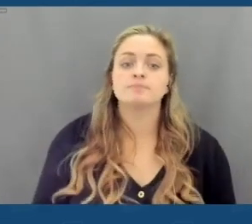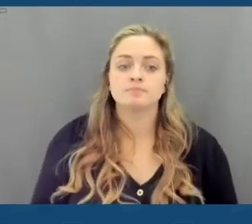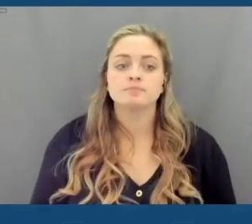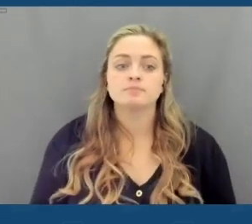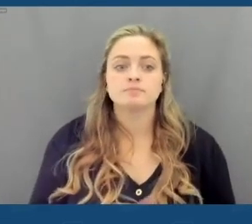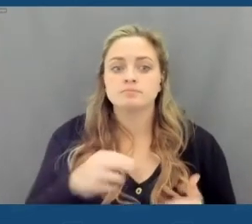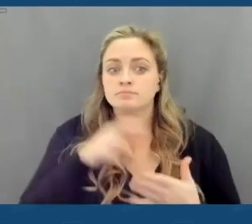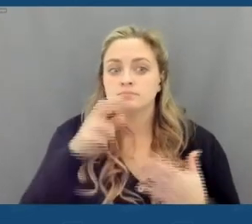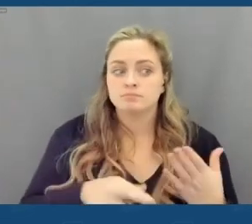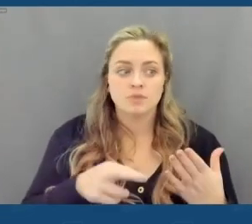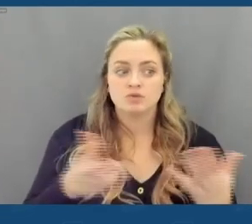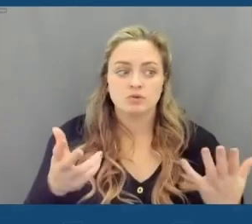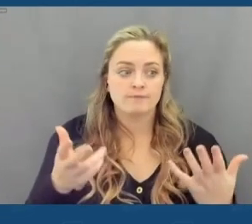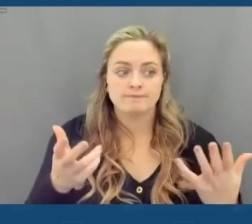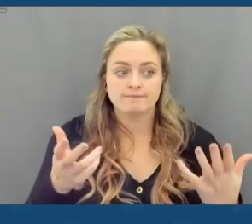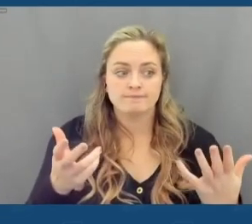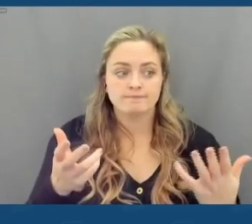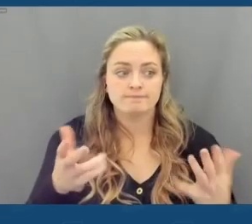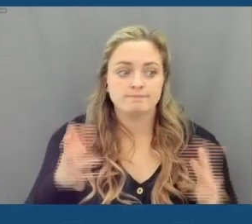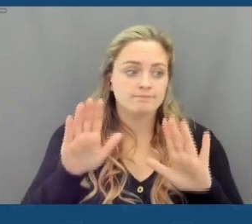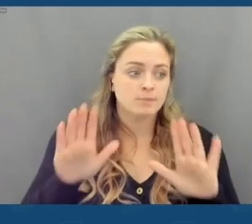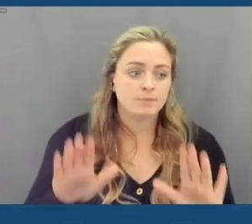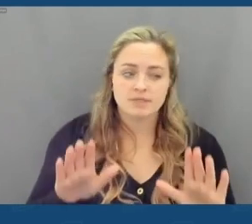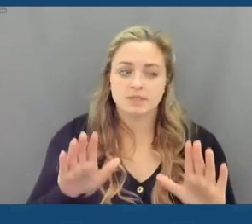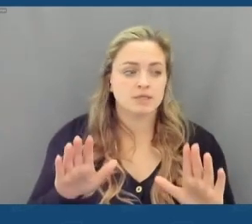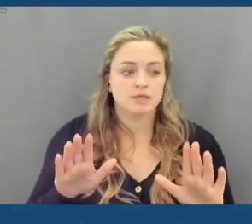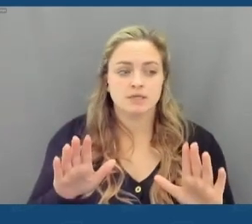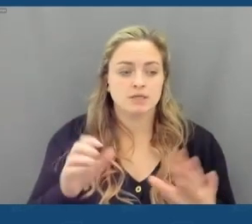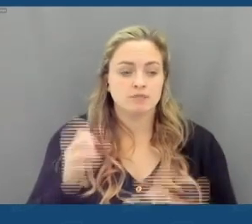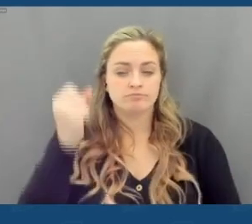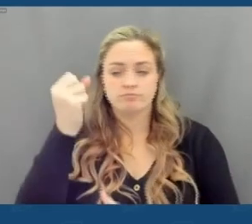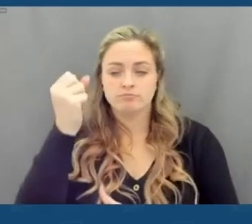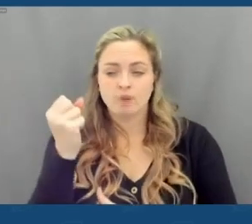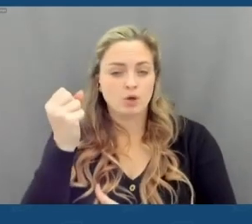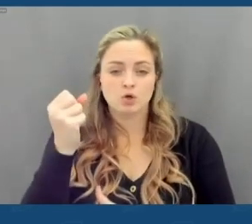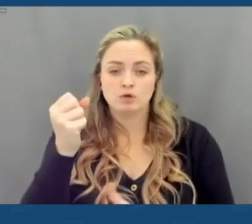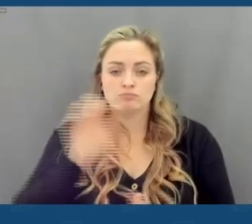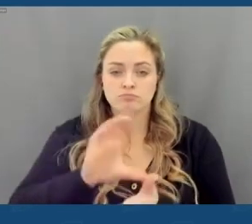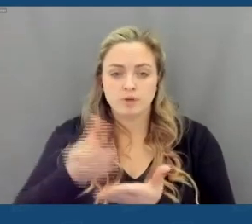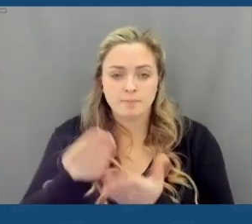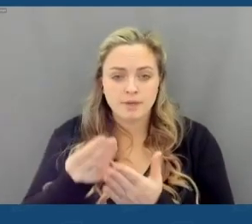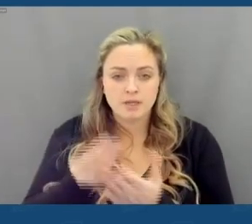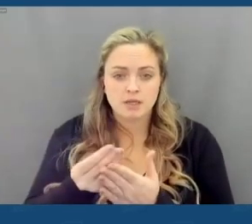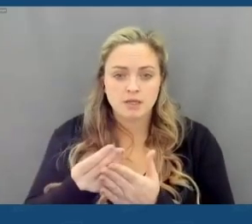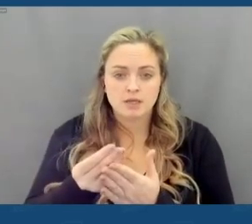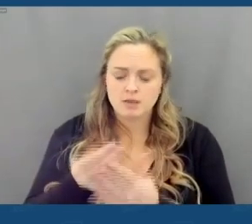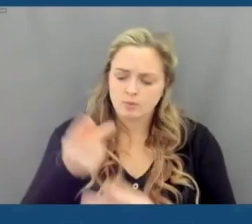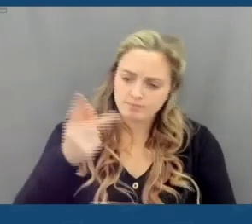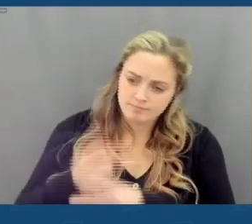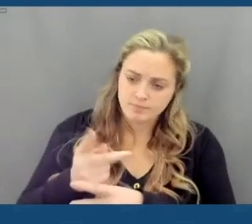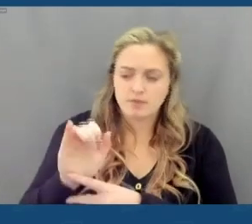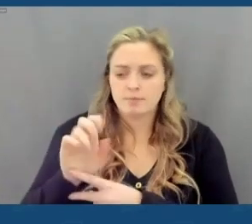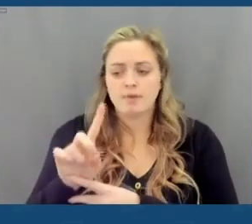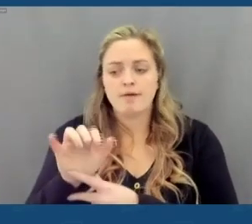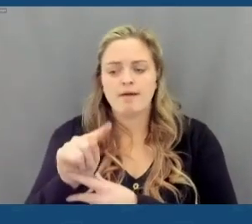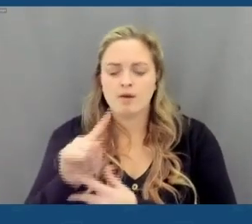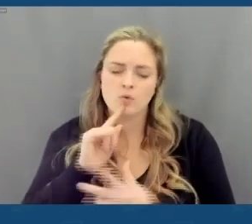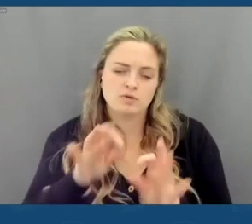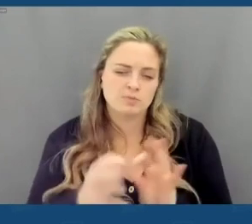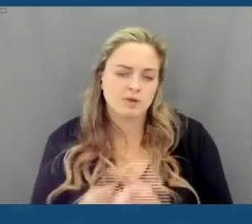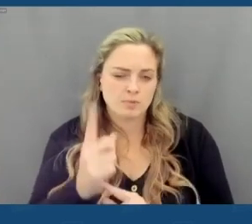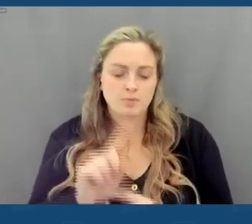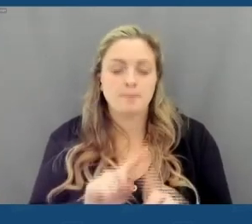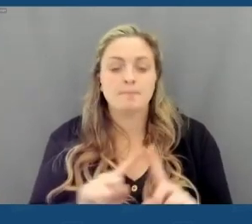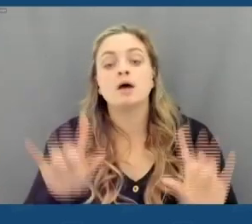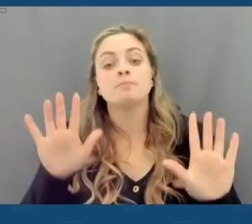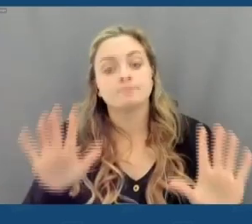of an amazing record-setting amount of money we secured in the Bond Act, but I'll get to that in a couple of minutes. But, you